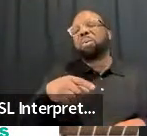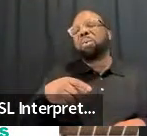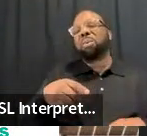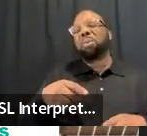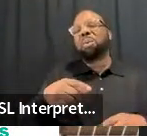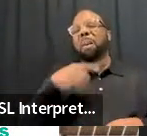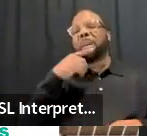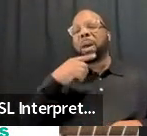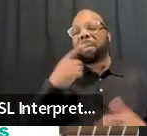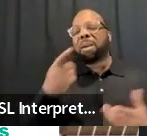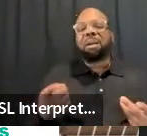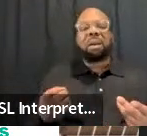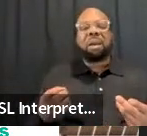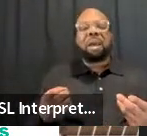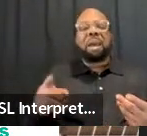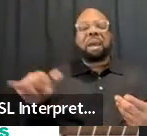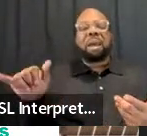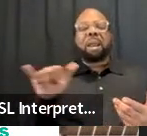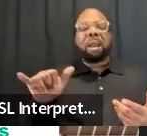Group 7 commercial uses.